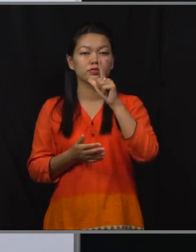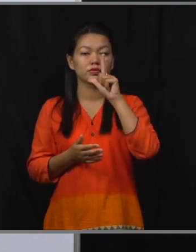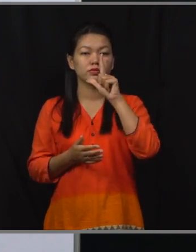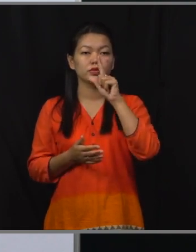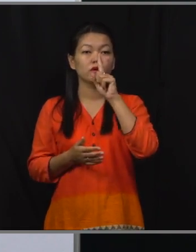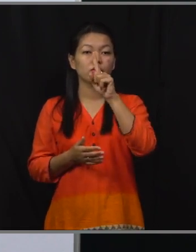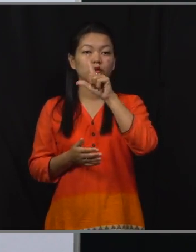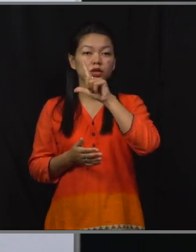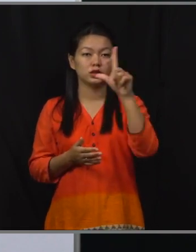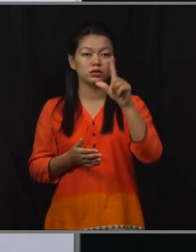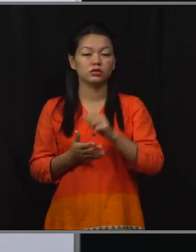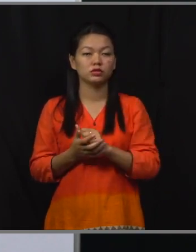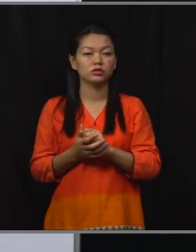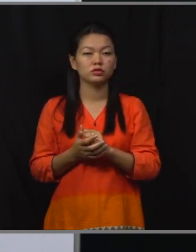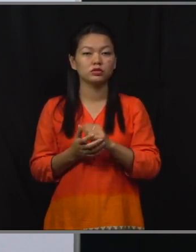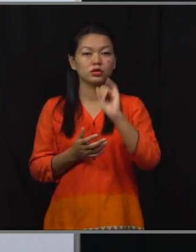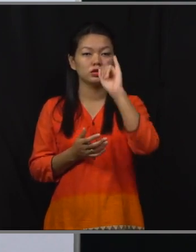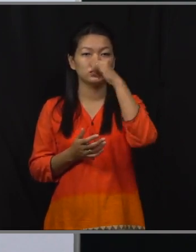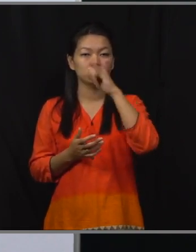1,06,308, that is